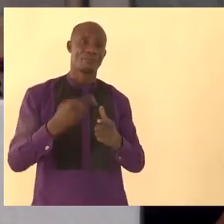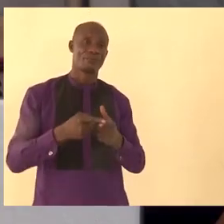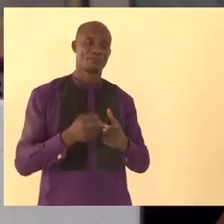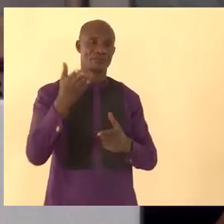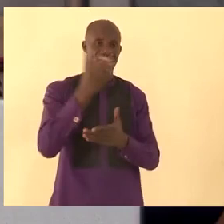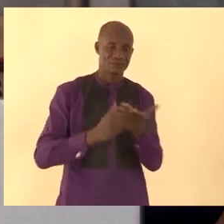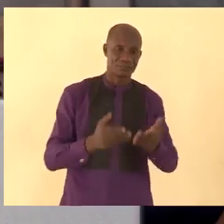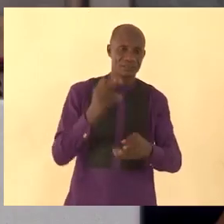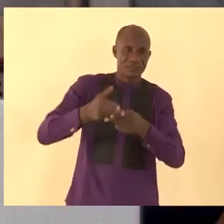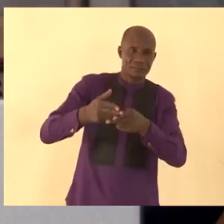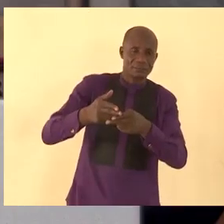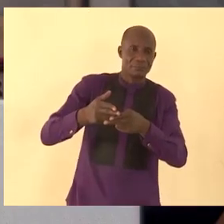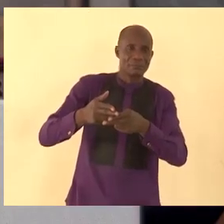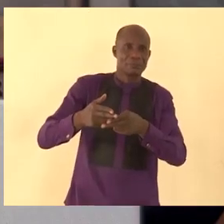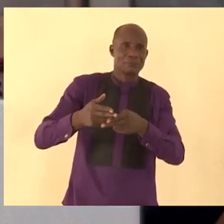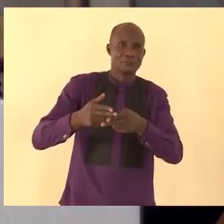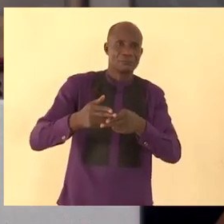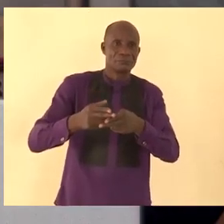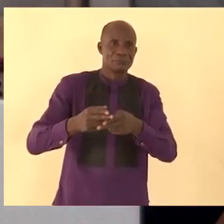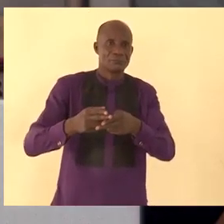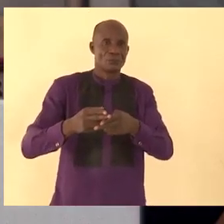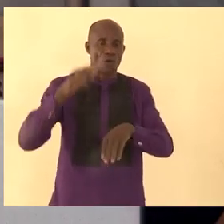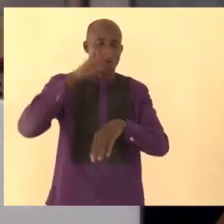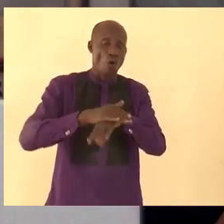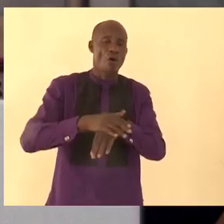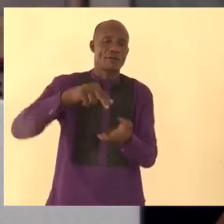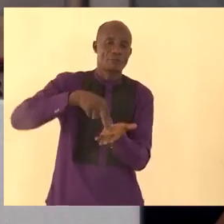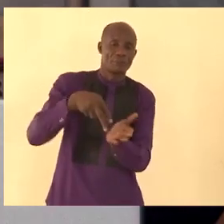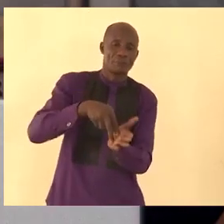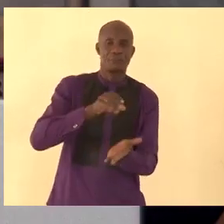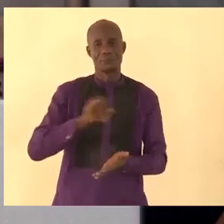Then there is something called the view on meaning,